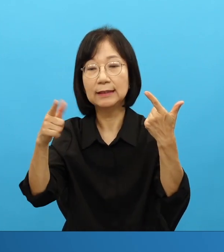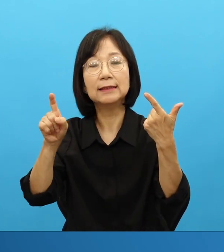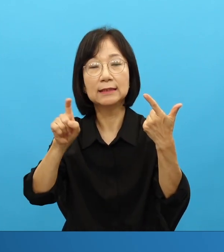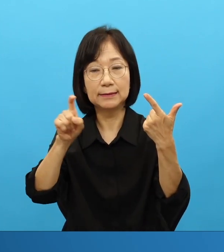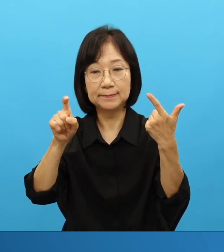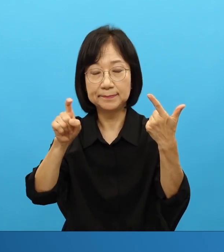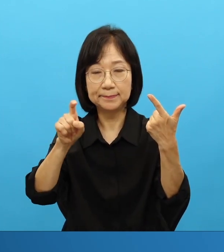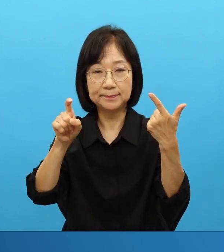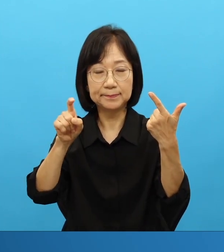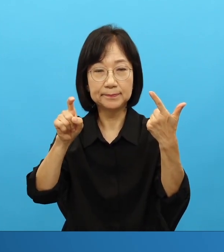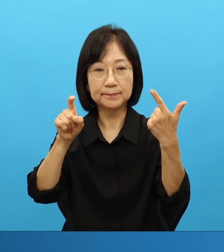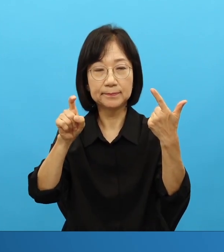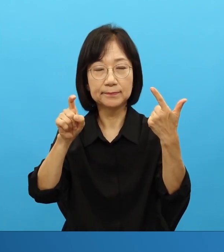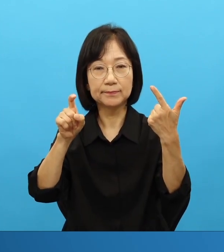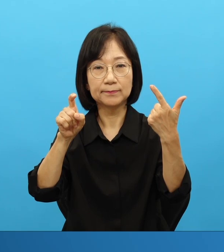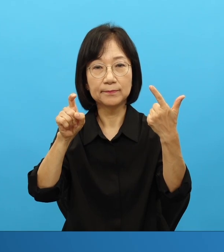10.